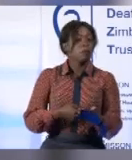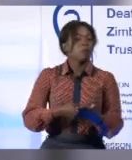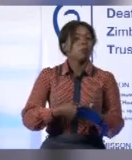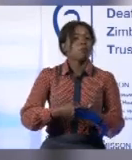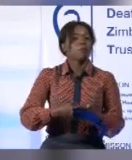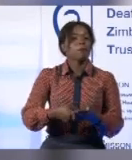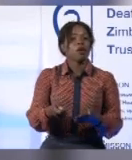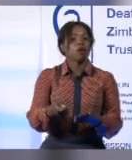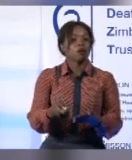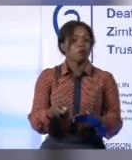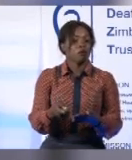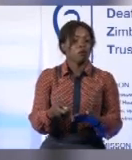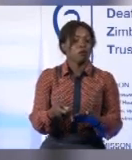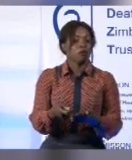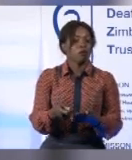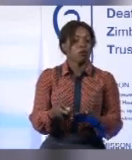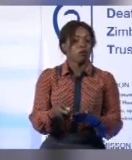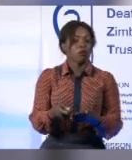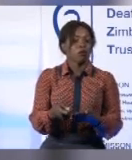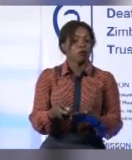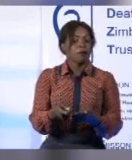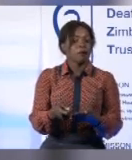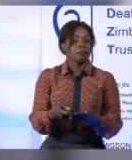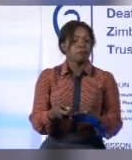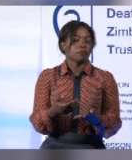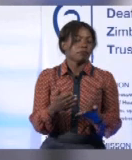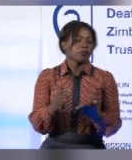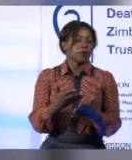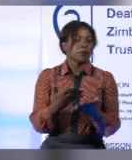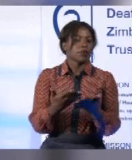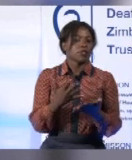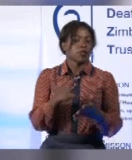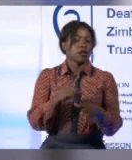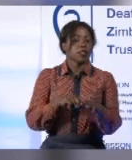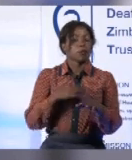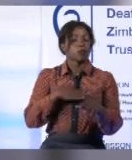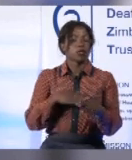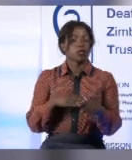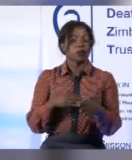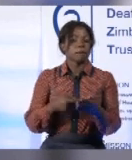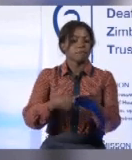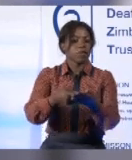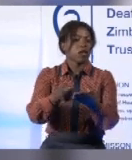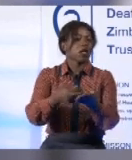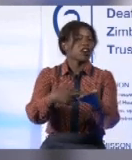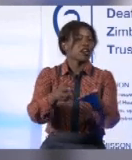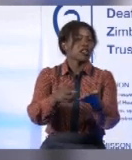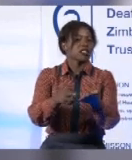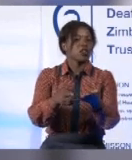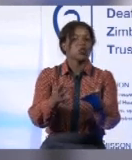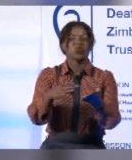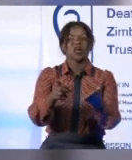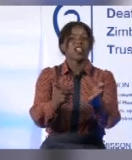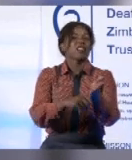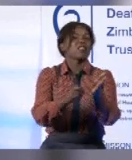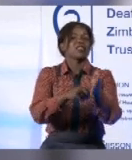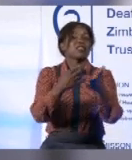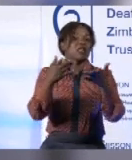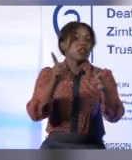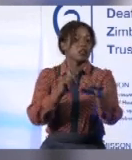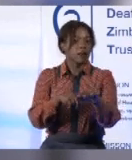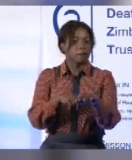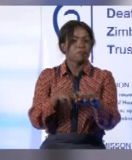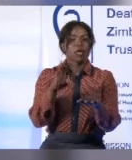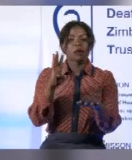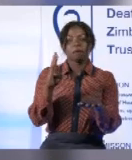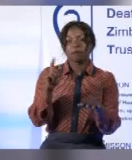like, as you said, Kuti is something you're turning out also Badrari, Aga Badrari, and maybe you can have it as many times as Mono Shaninga Shida. But